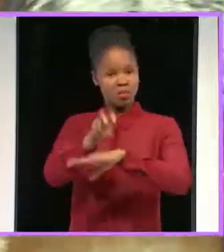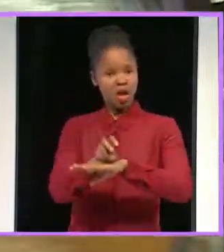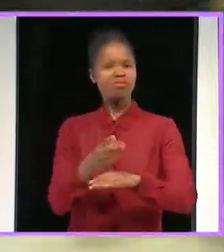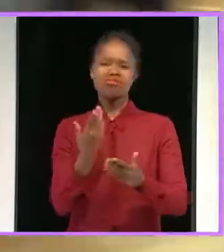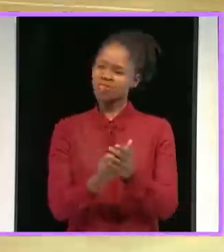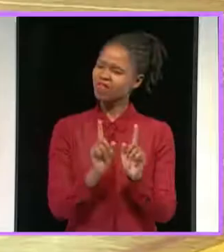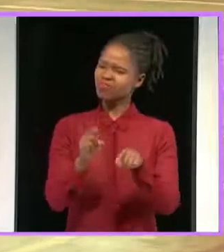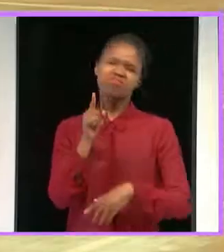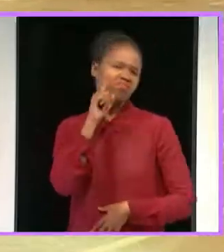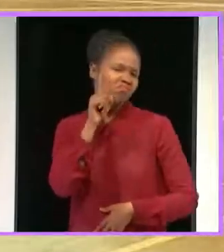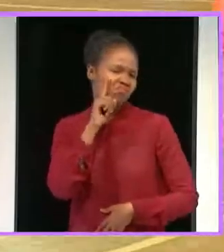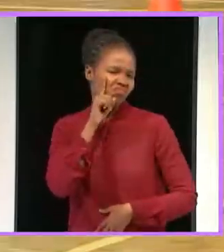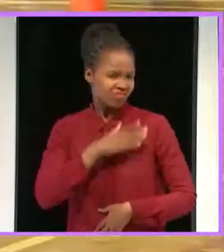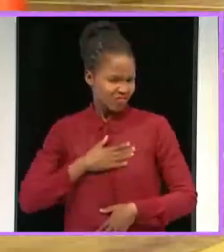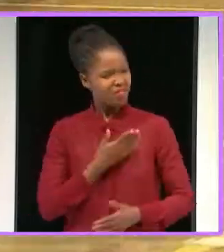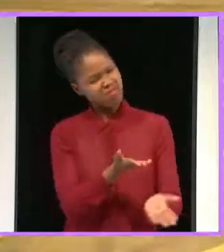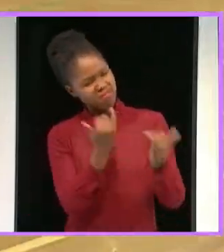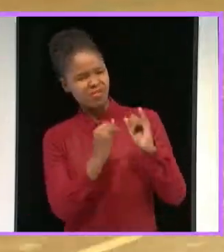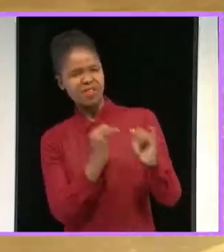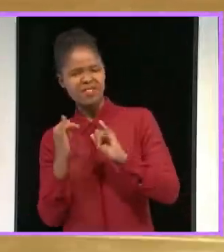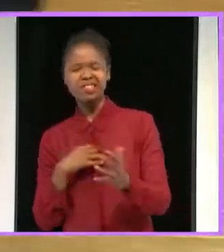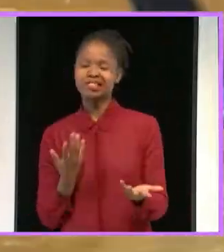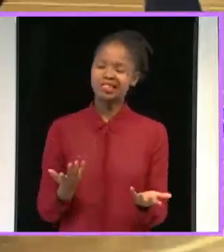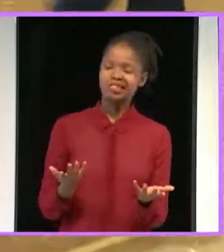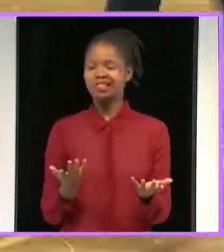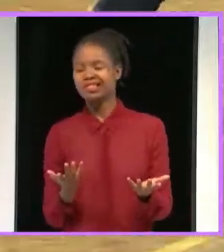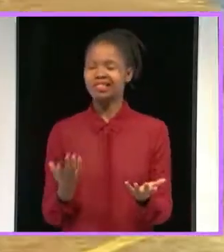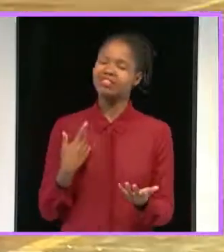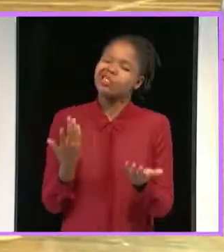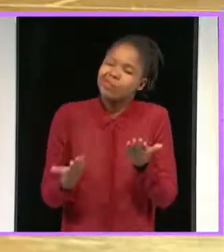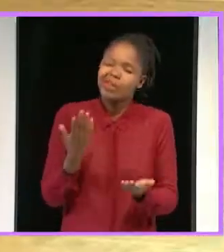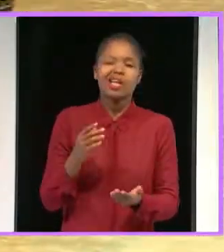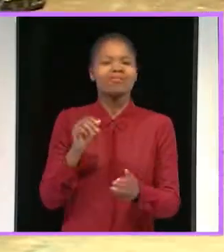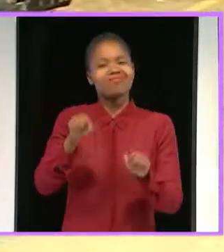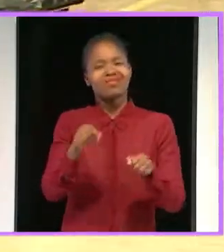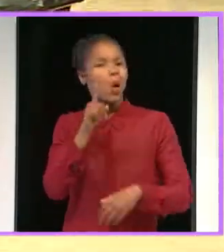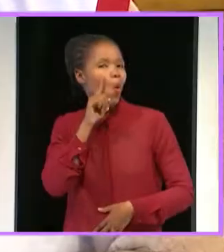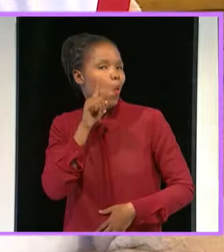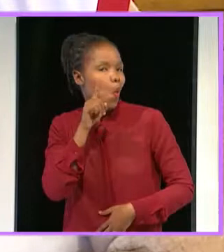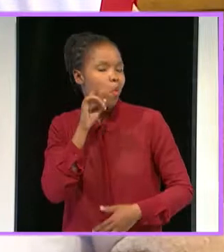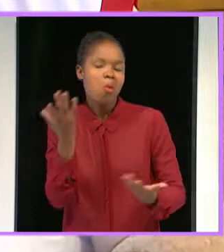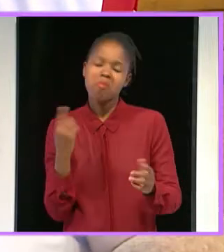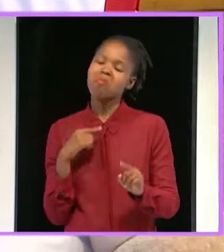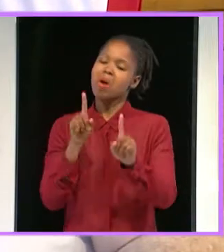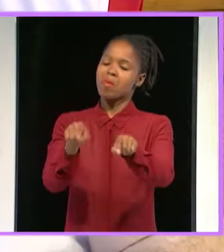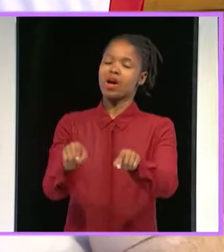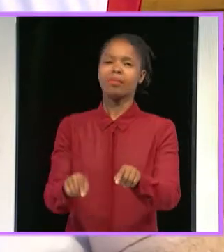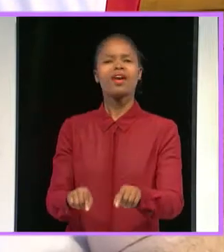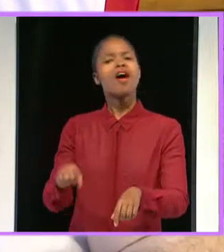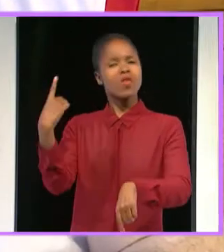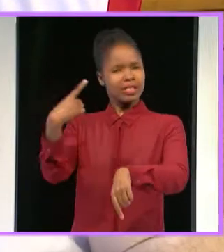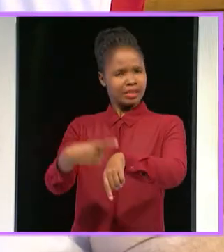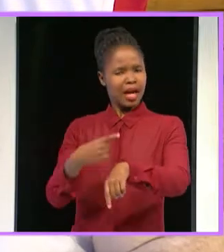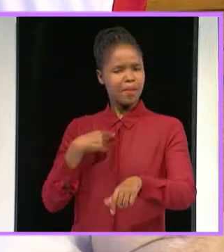and have a watch. It sounds all right. Yeah. Maybe we will come, and we see. And the first thing